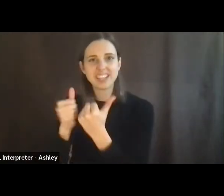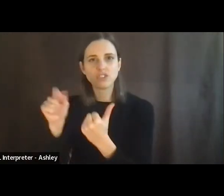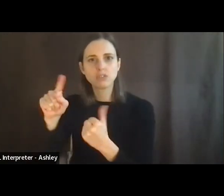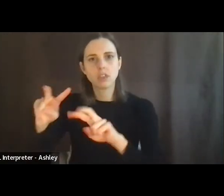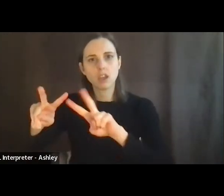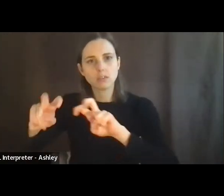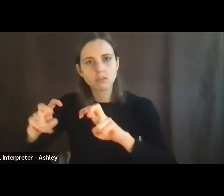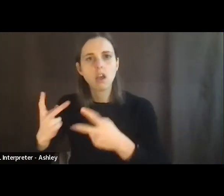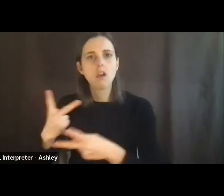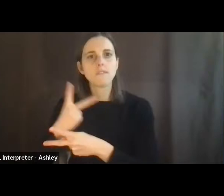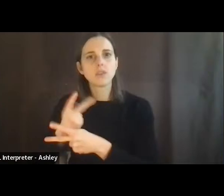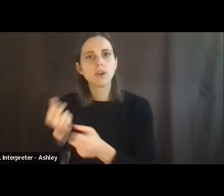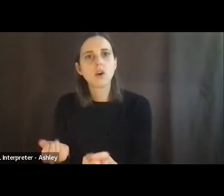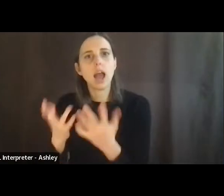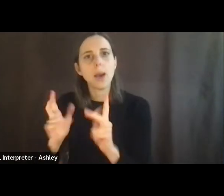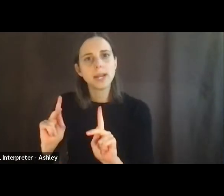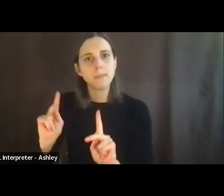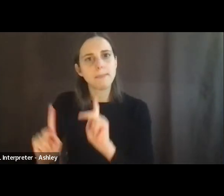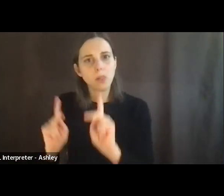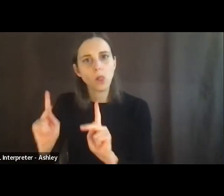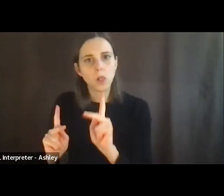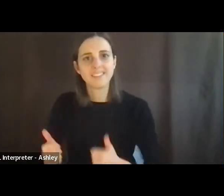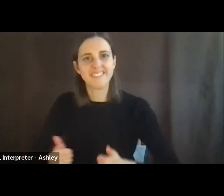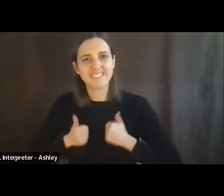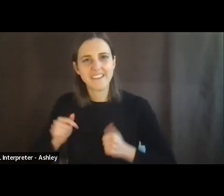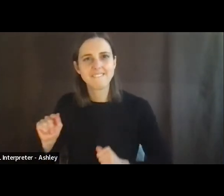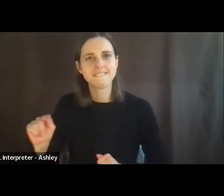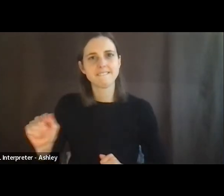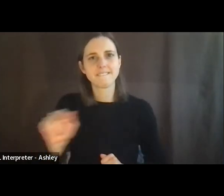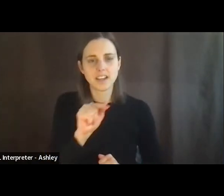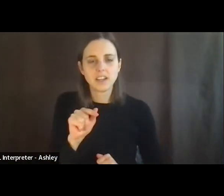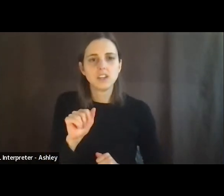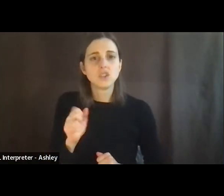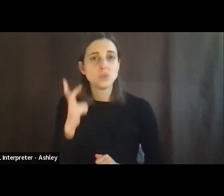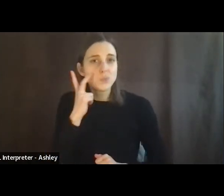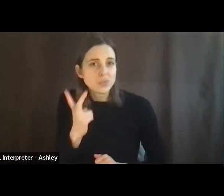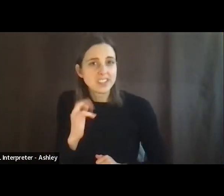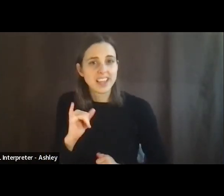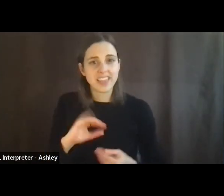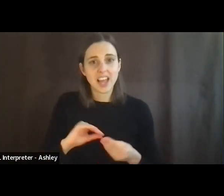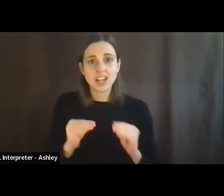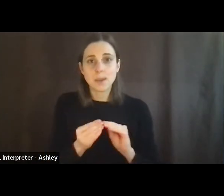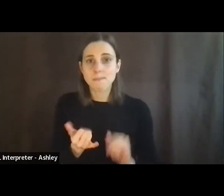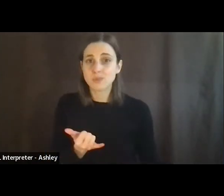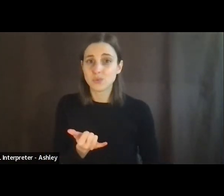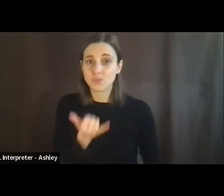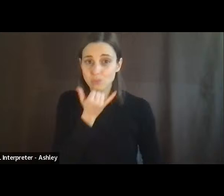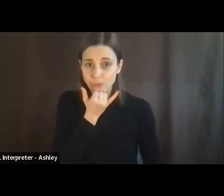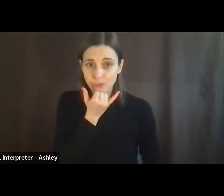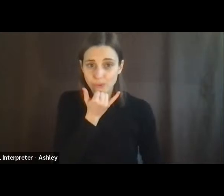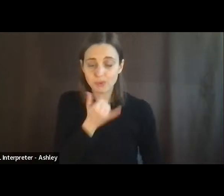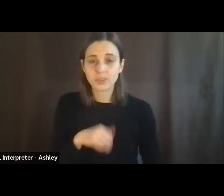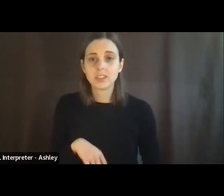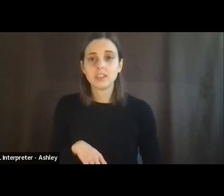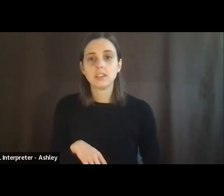Census Bureau's basis for that one, you'll find that that number is wrong.